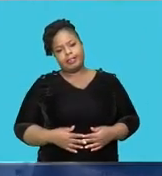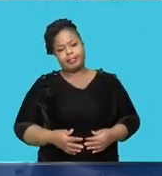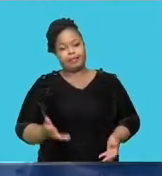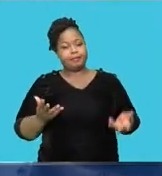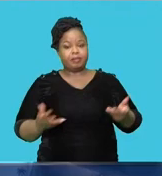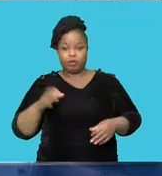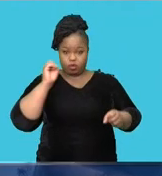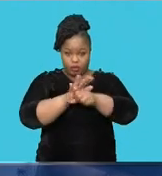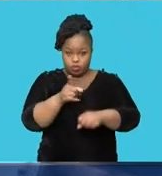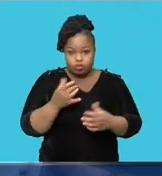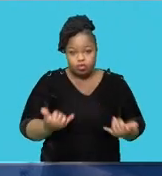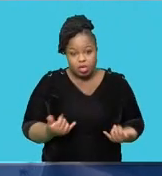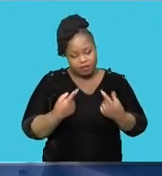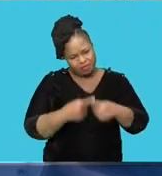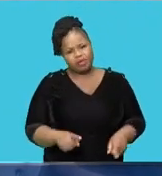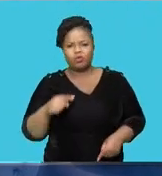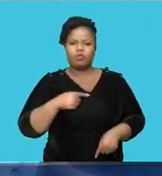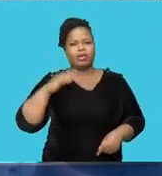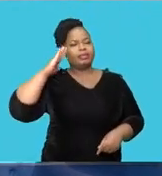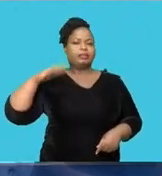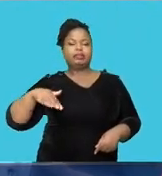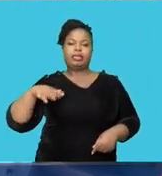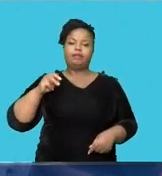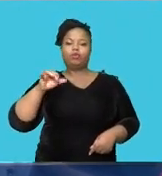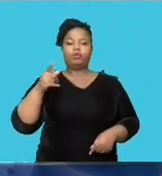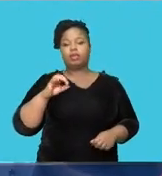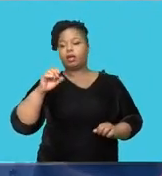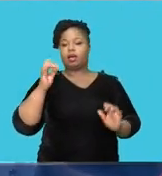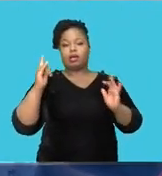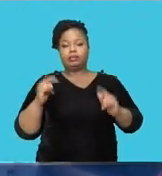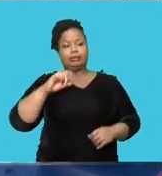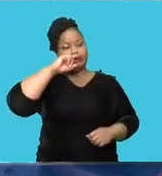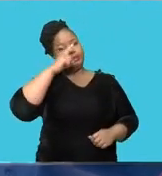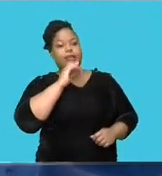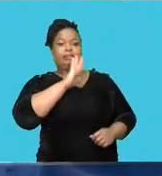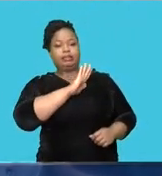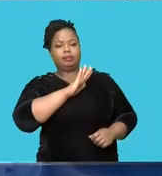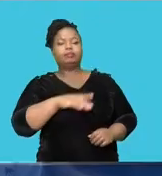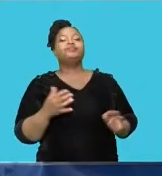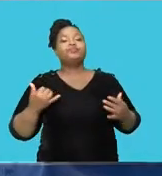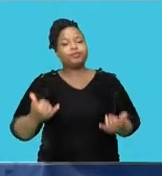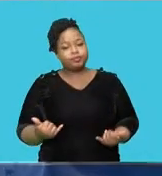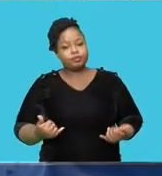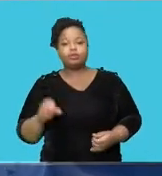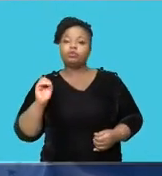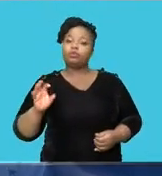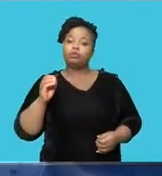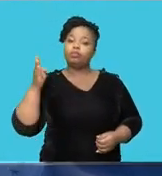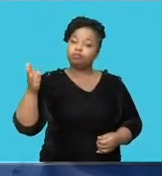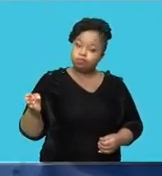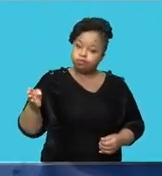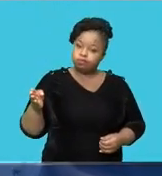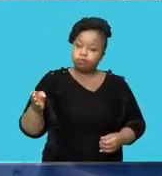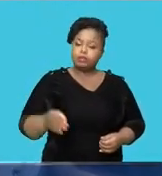be affecting you today because you are staying in Melrose Arc, because you are staying in Santi. Today it is in Soweto